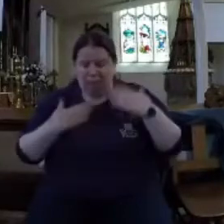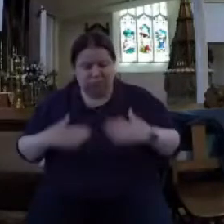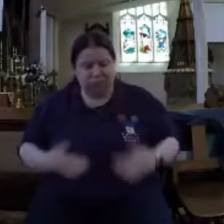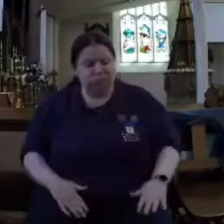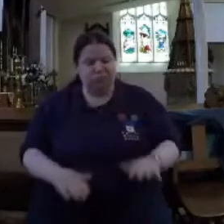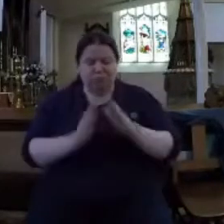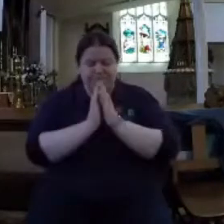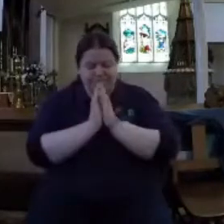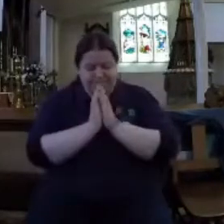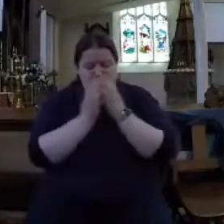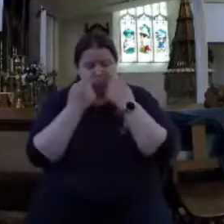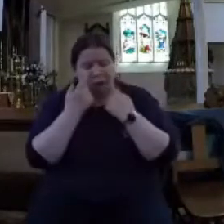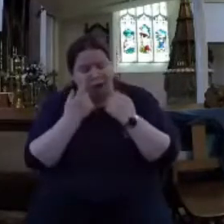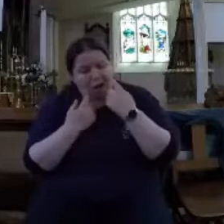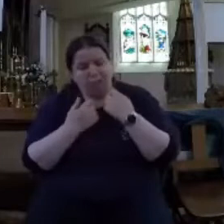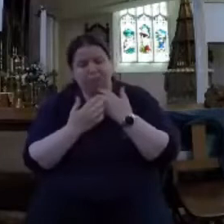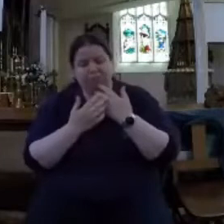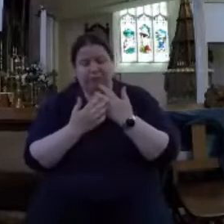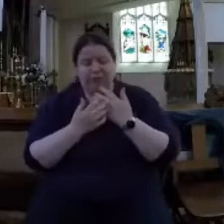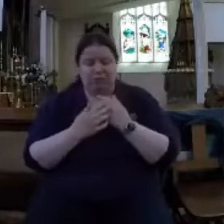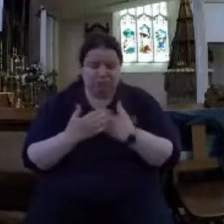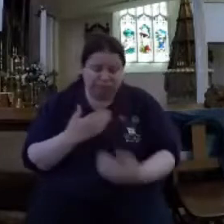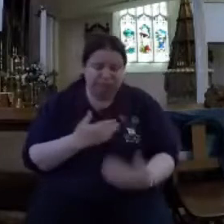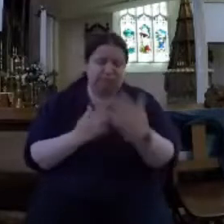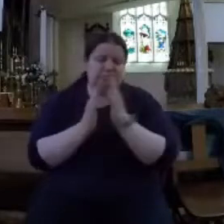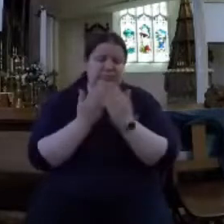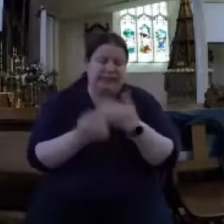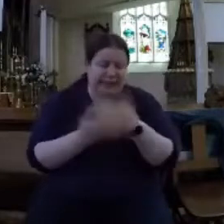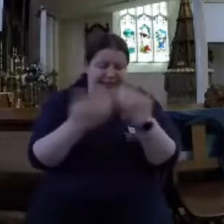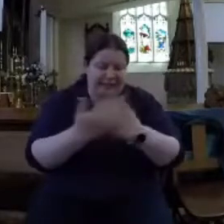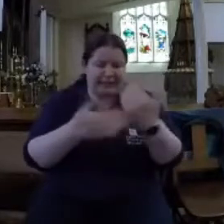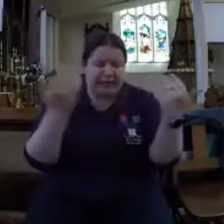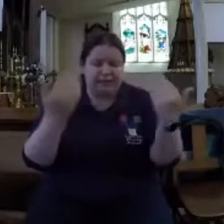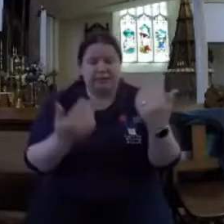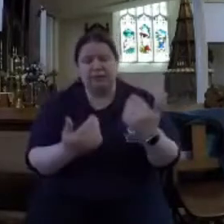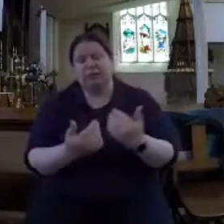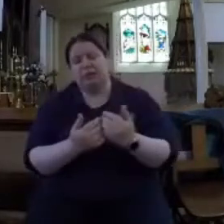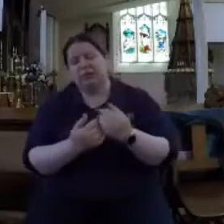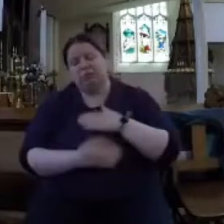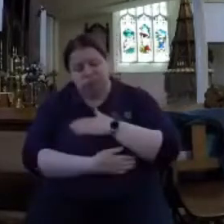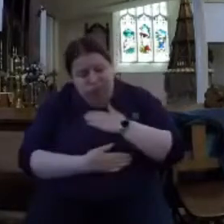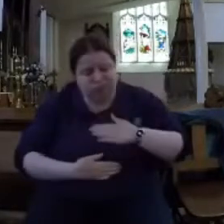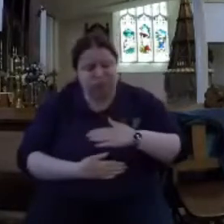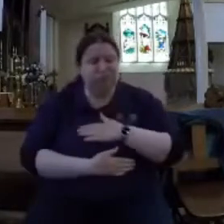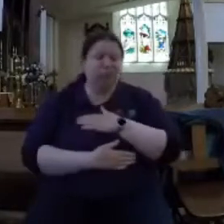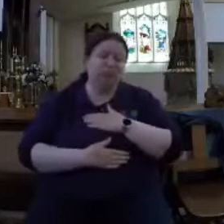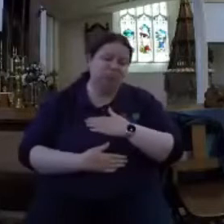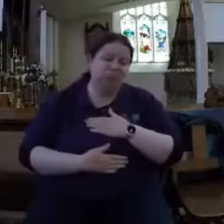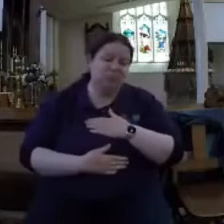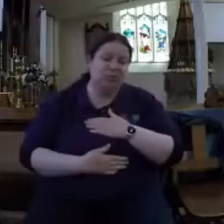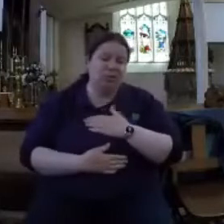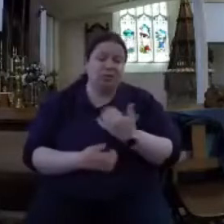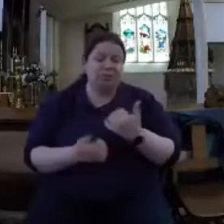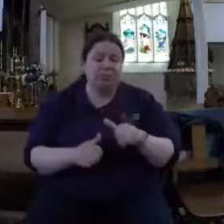comfort him, but he refused to be comforted. No, he said, I will continue to mourn until I join my